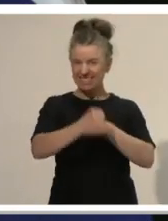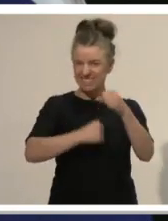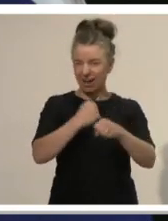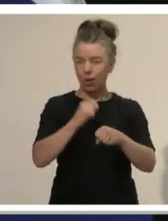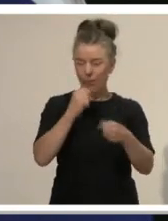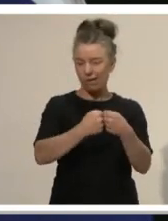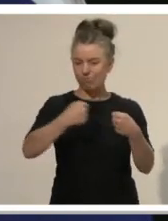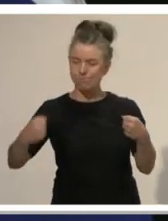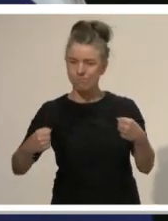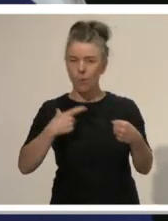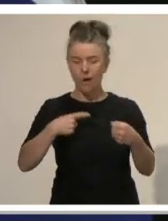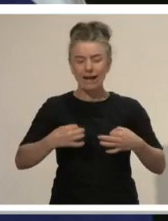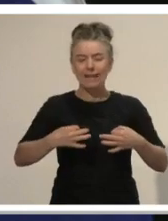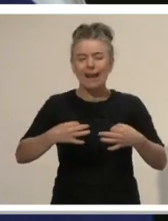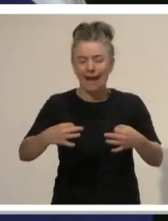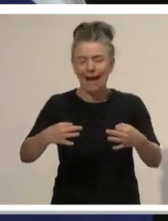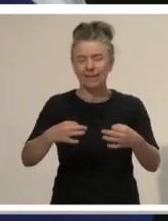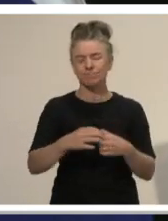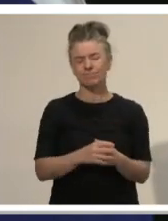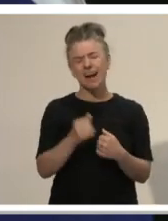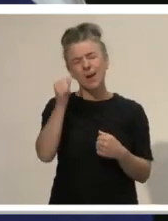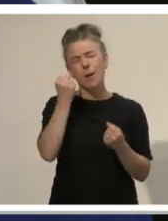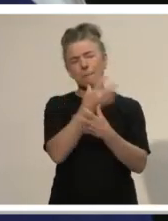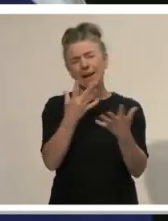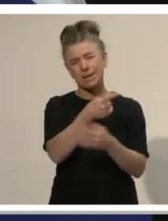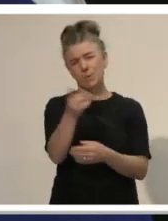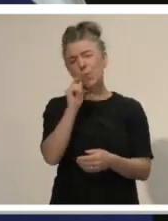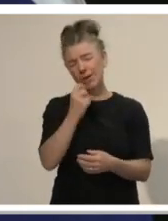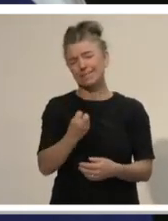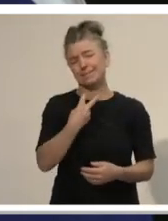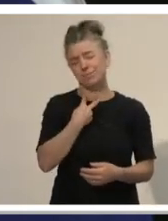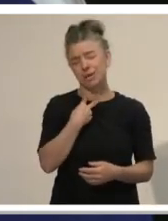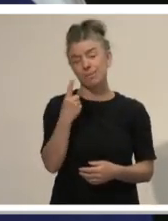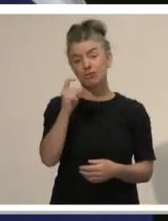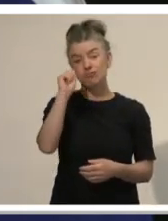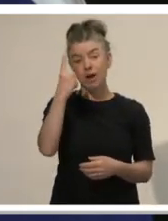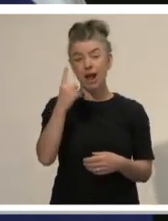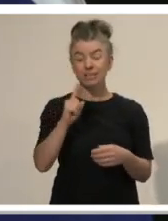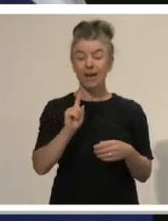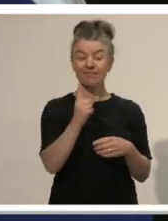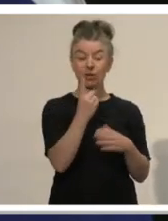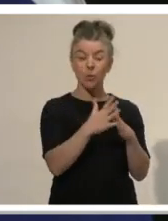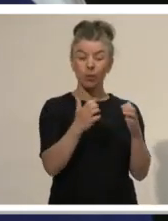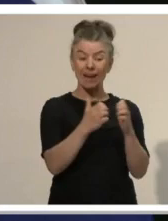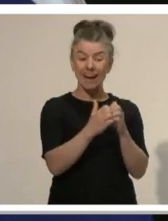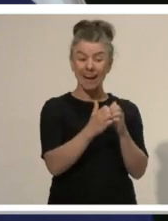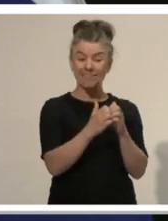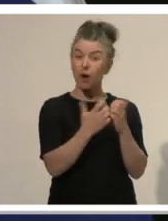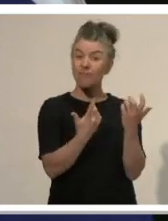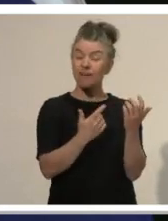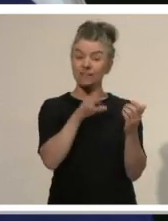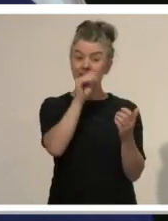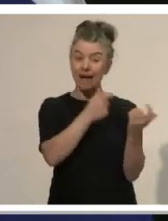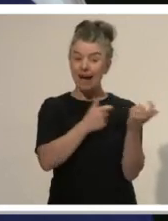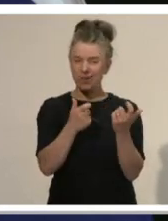delay. I know this will be disappointing for many, but we recognise that opening weekend is quite a social event for many people,